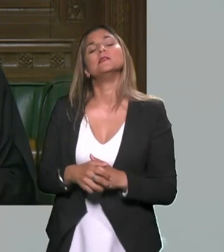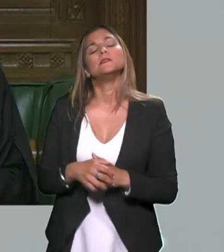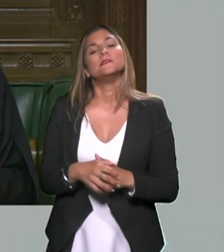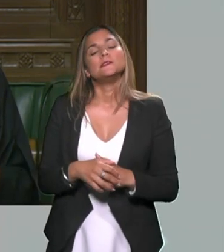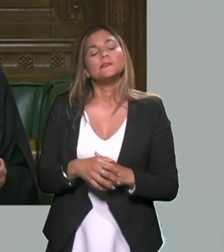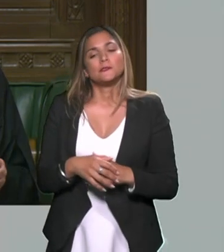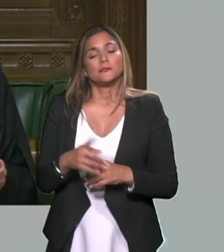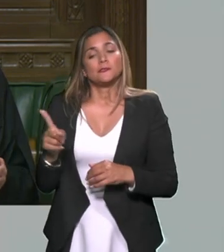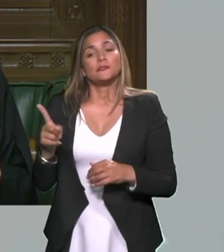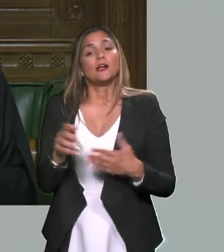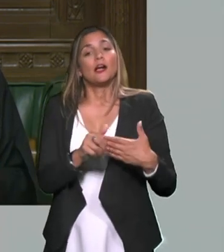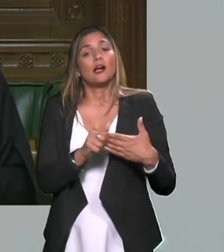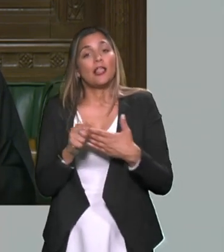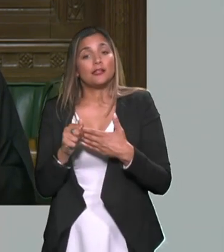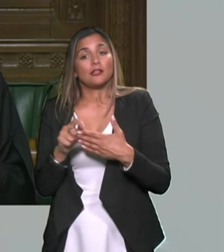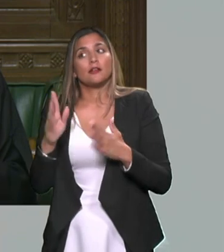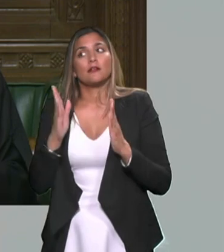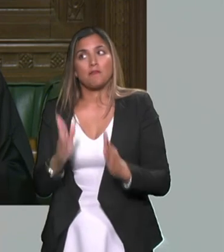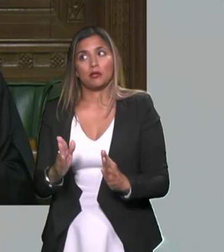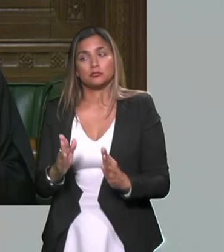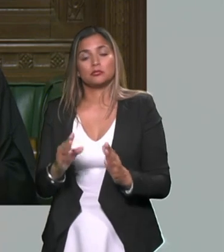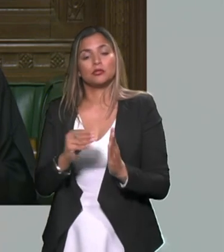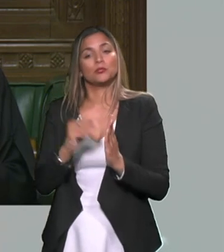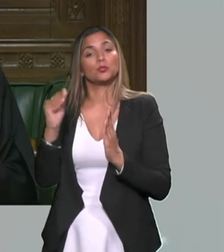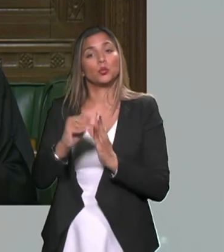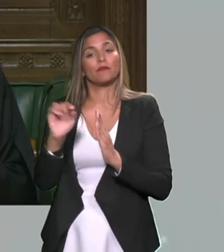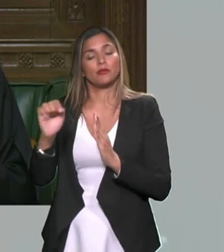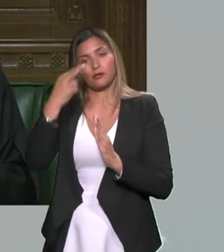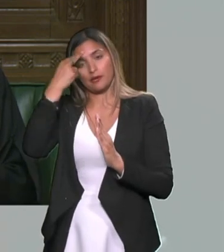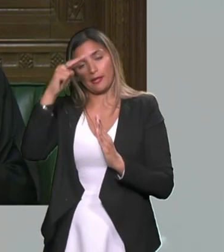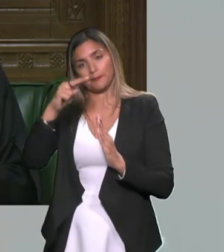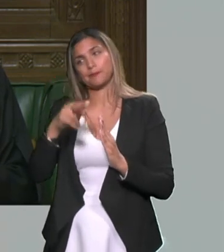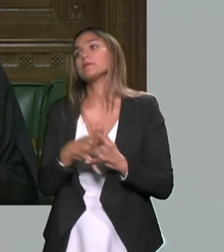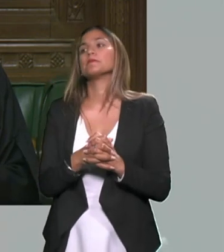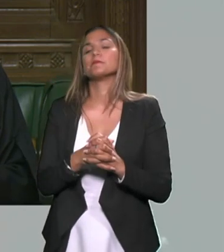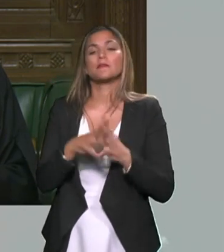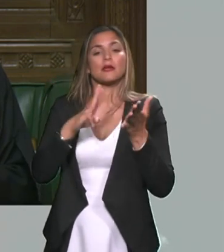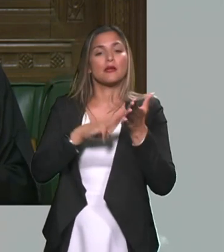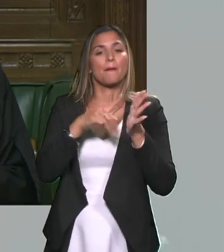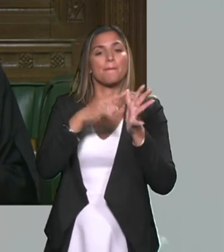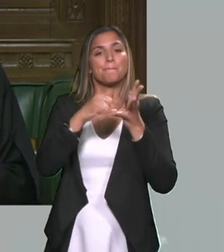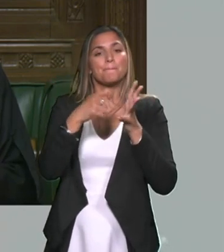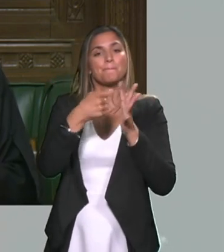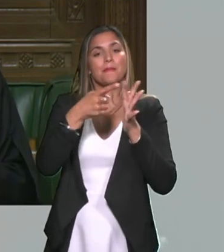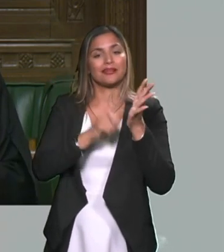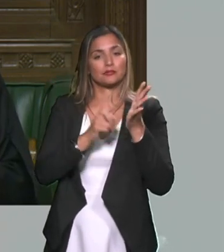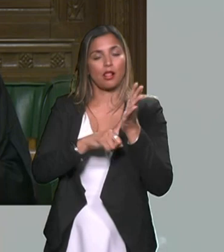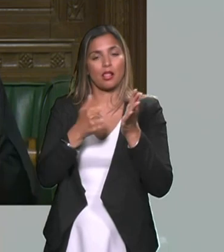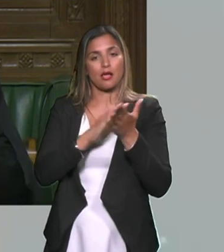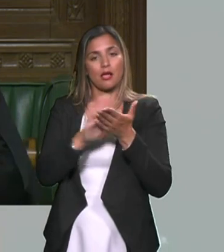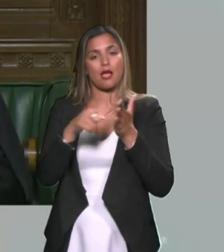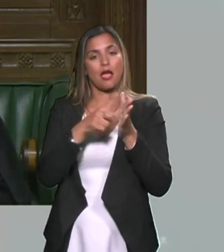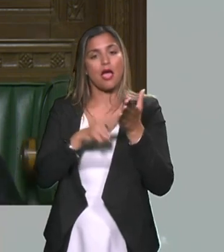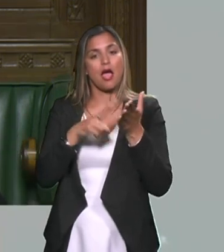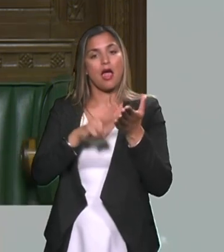the Leader to move the relevant names. So I name Kenny Maskell, Neil Hanvey, and I'm sure now the